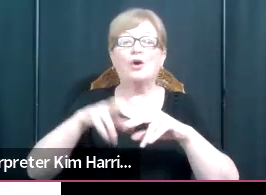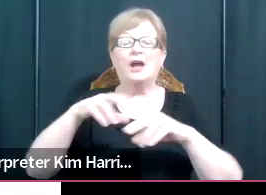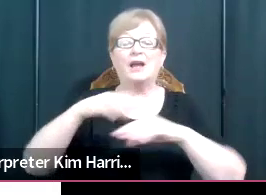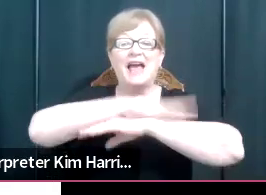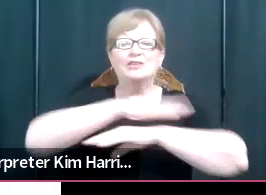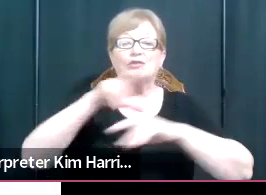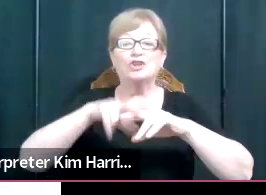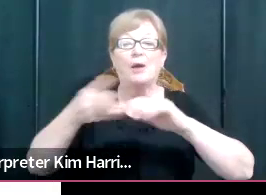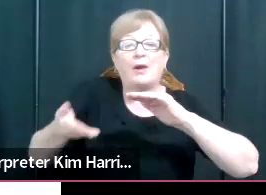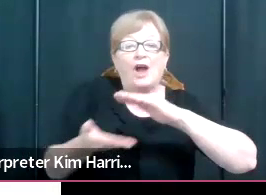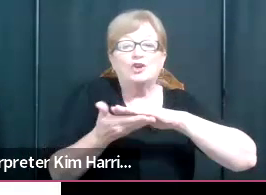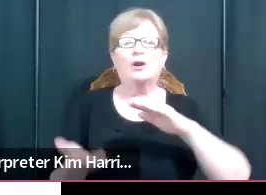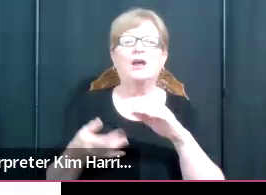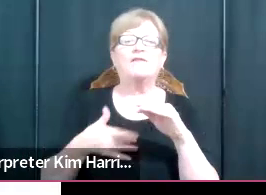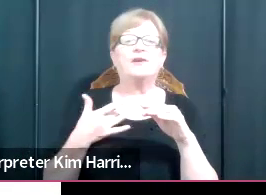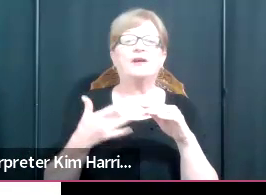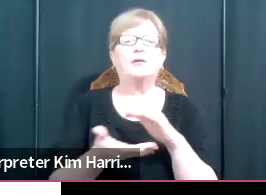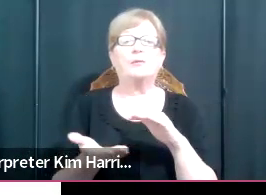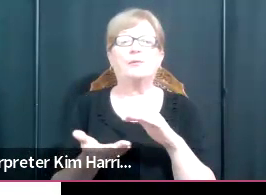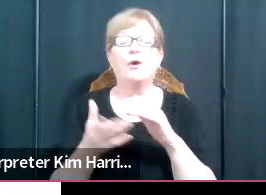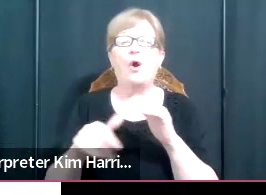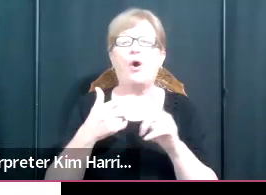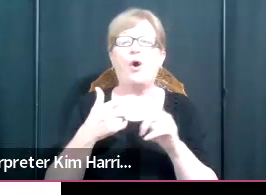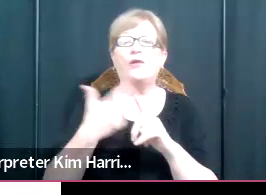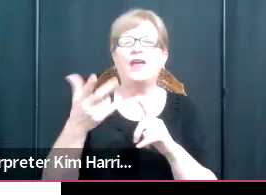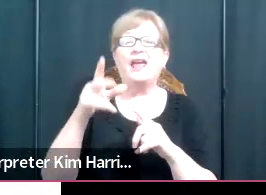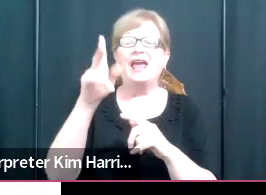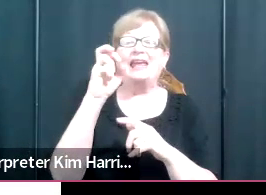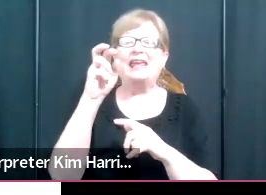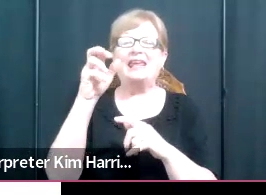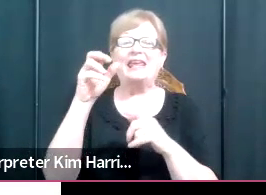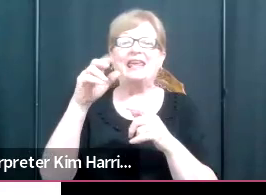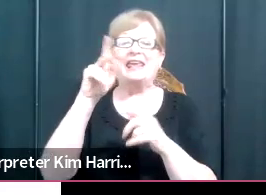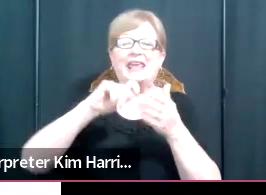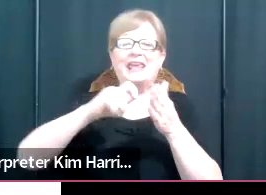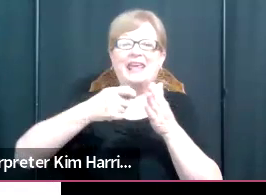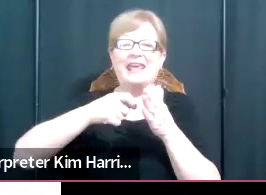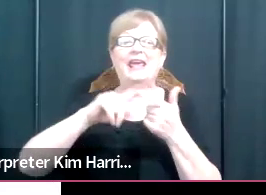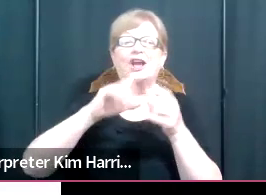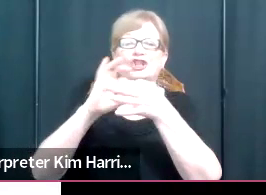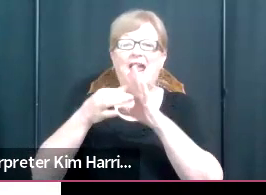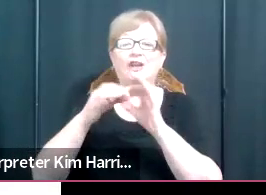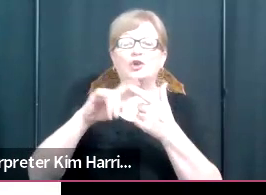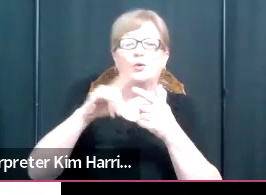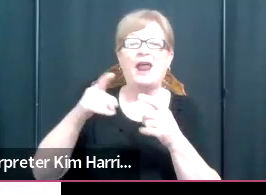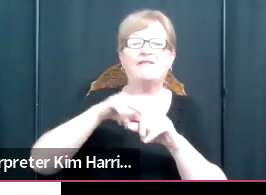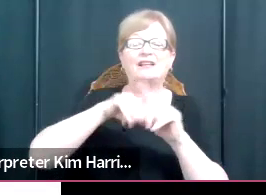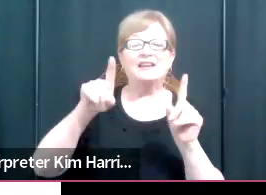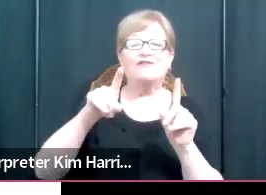make keychains, like flat rectangular keychains that you can stick them on, so you can have a different texture on each side if you